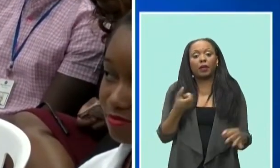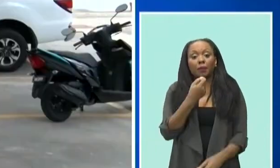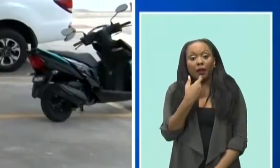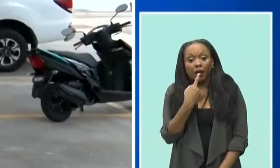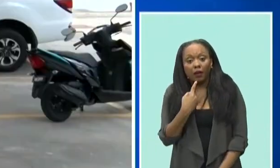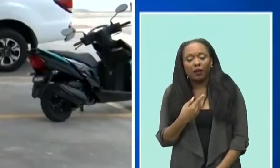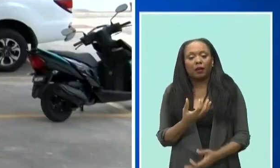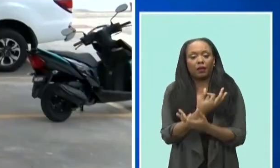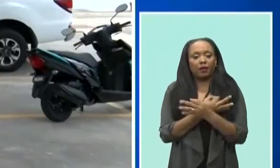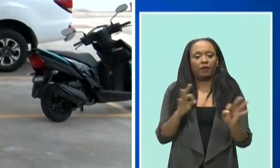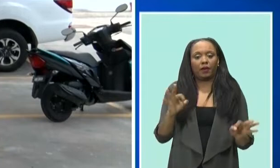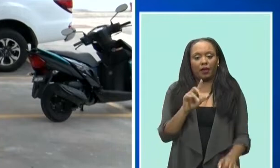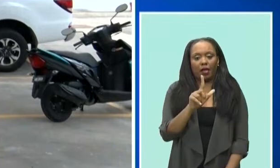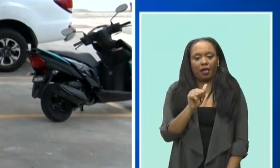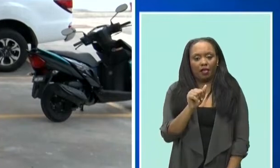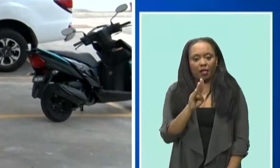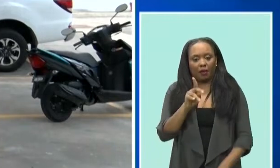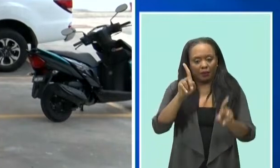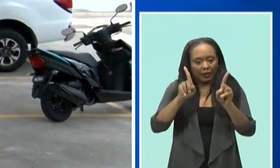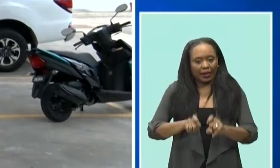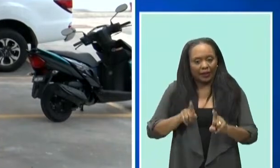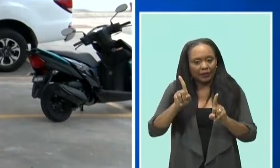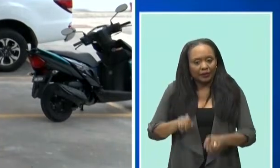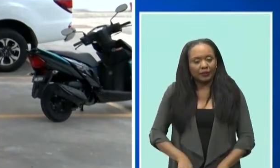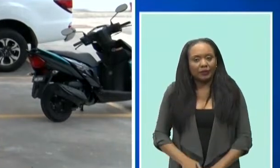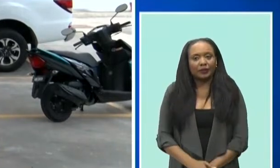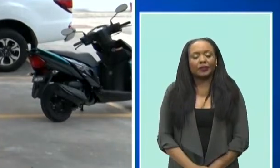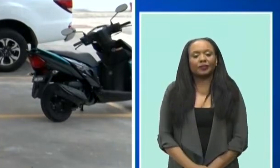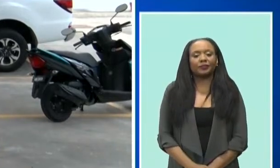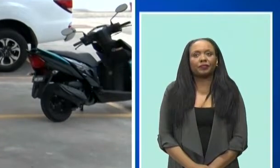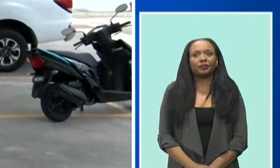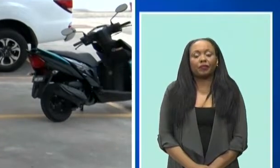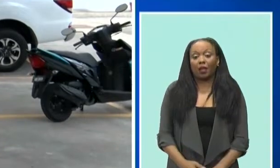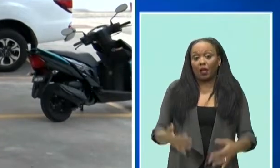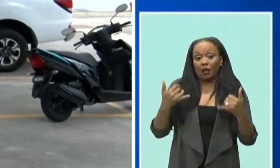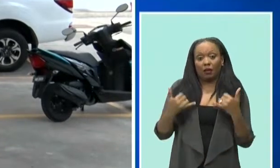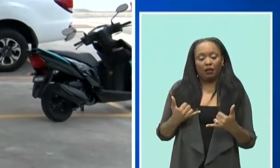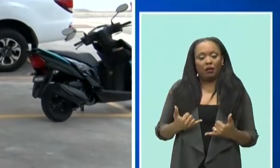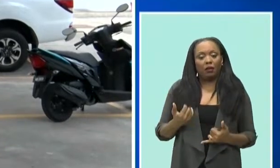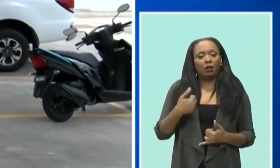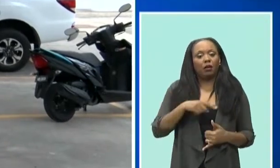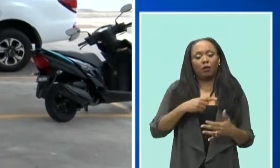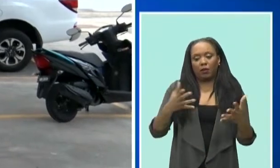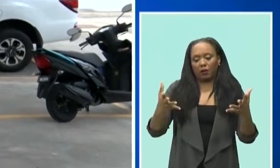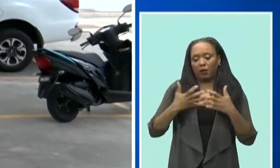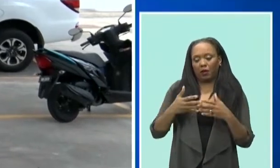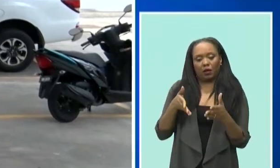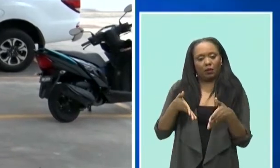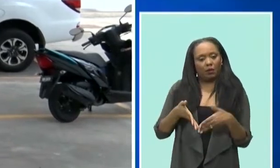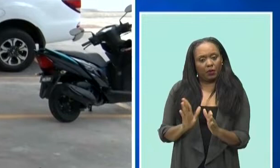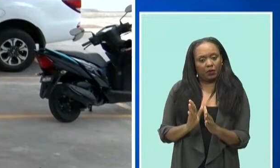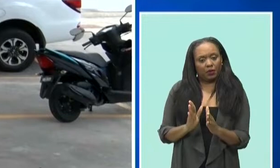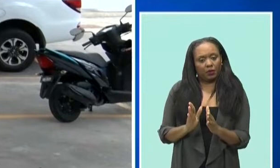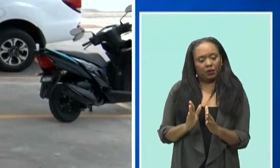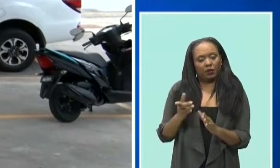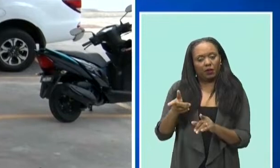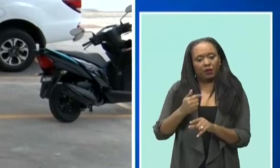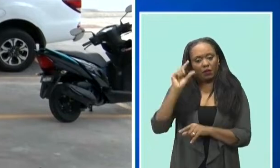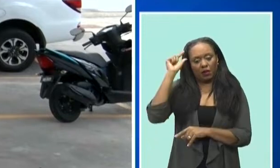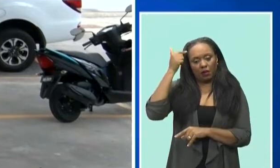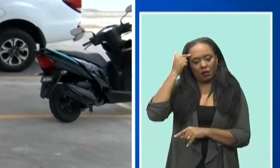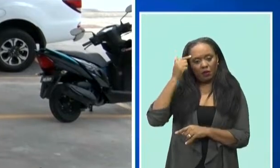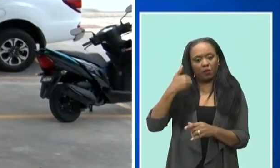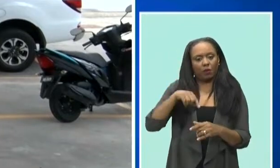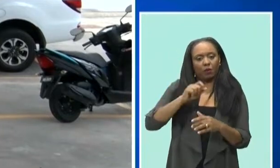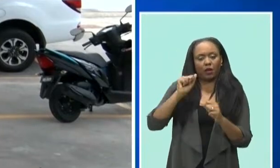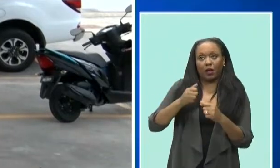testing. We are already in process of getting permission from the government that they allow us to import the